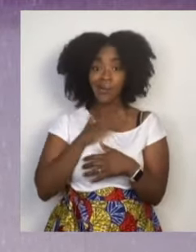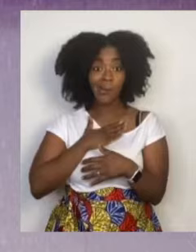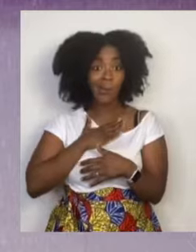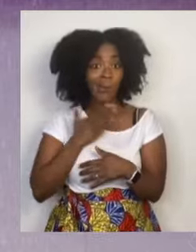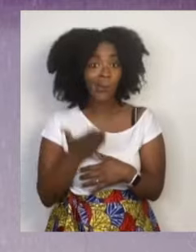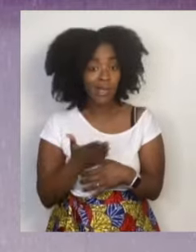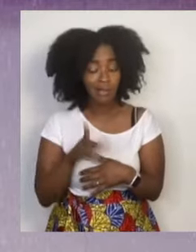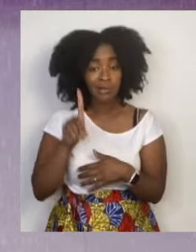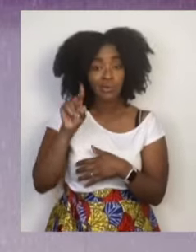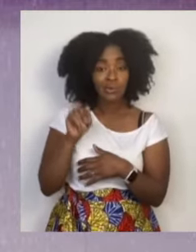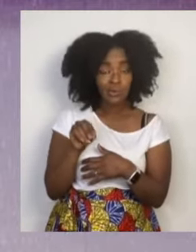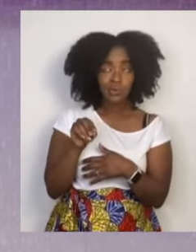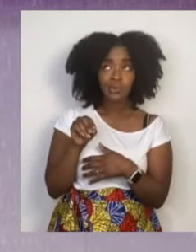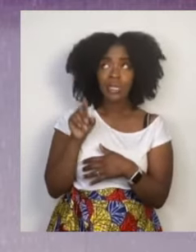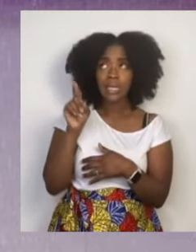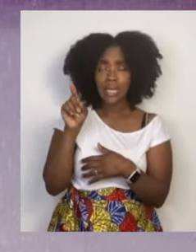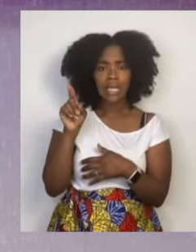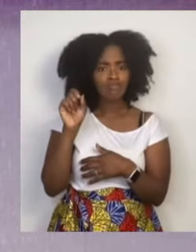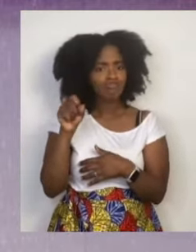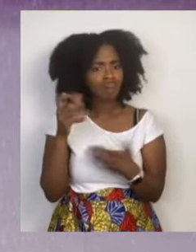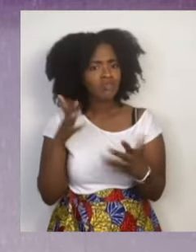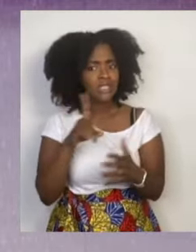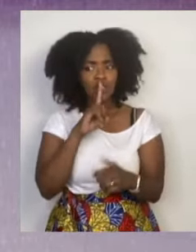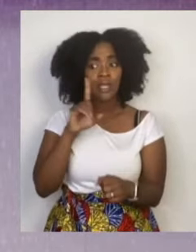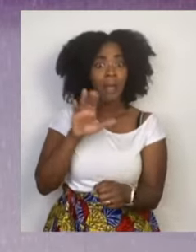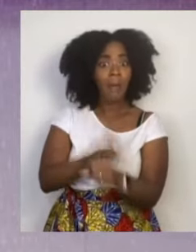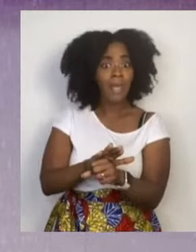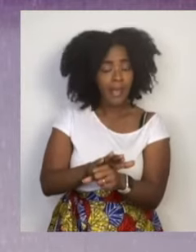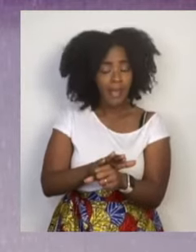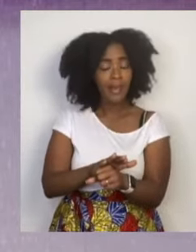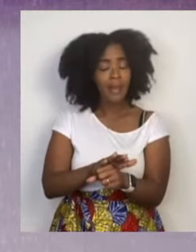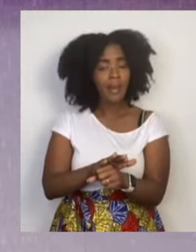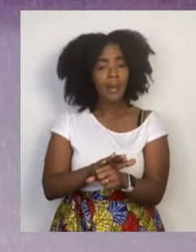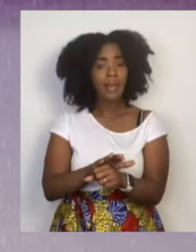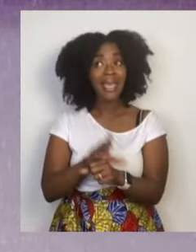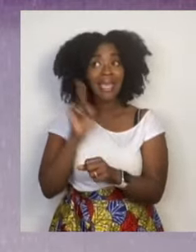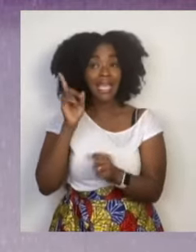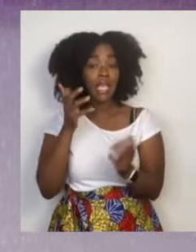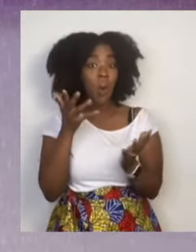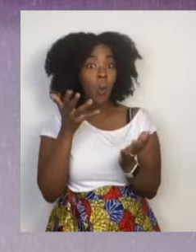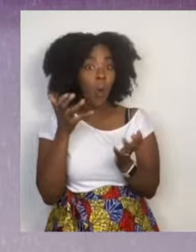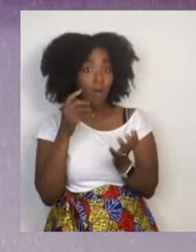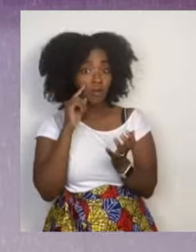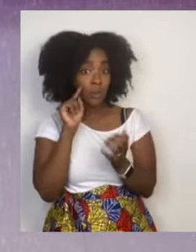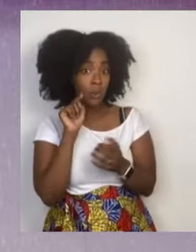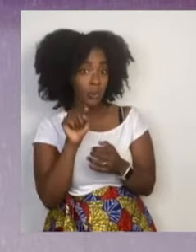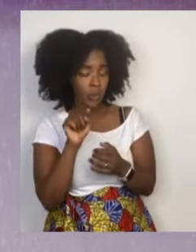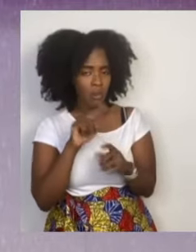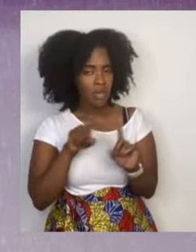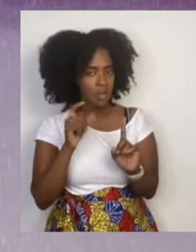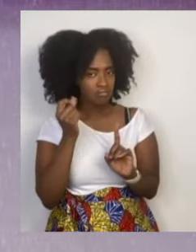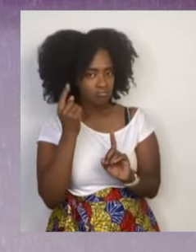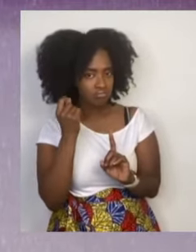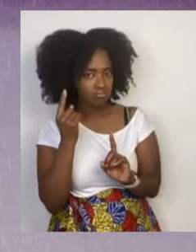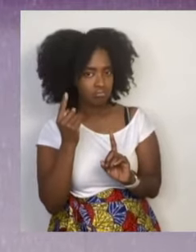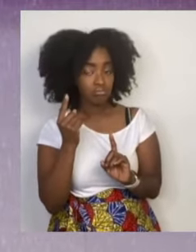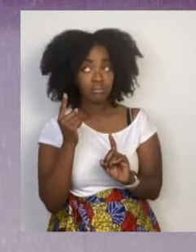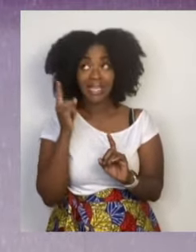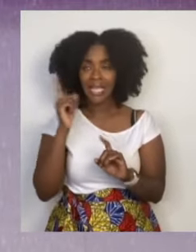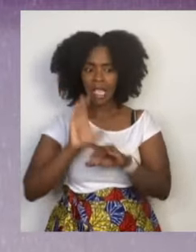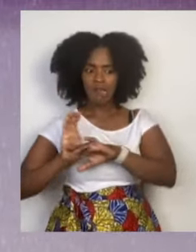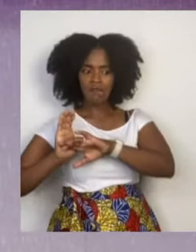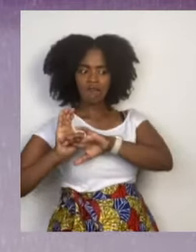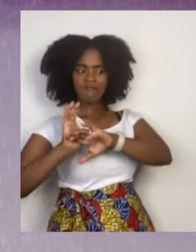to doing. It's what he wants for you, but here's the deal. He will not force it on